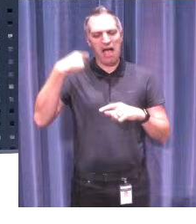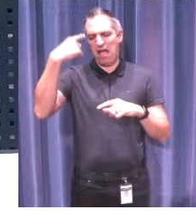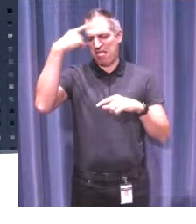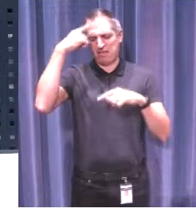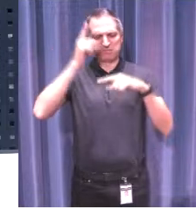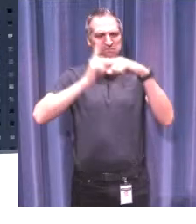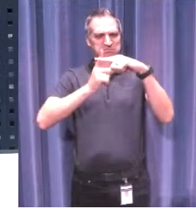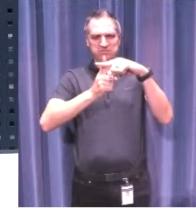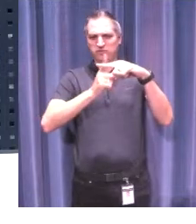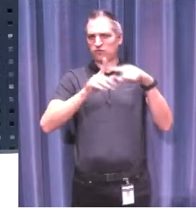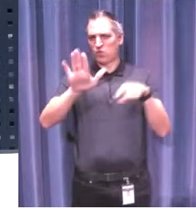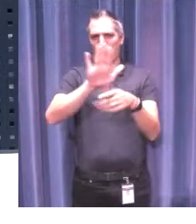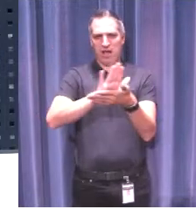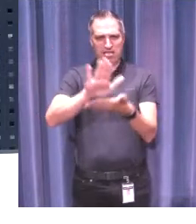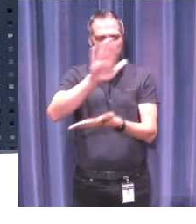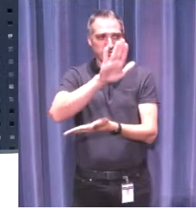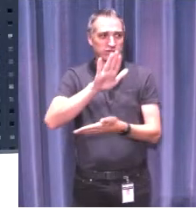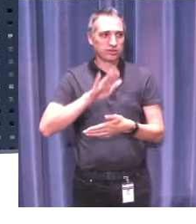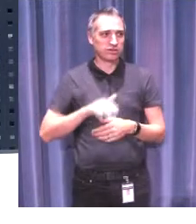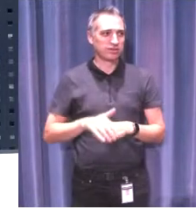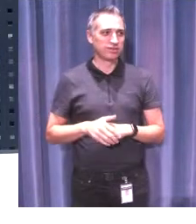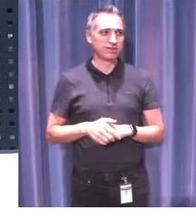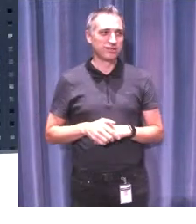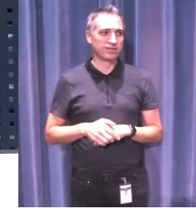not. But I